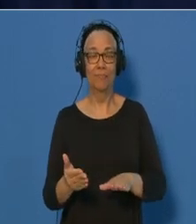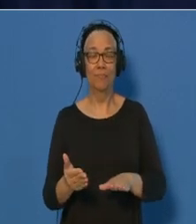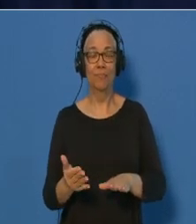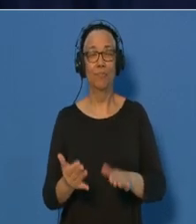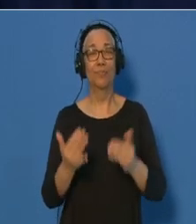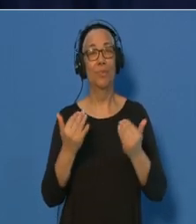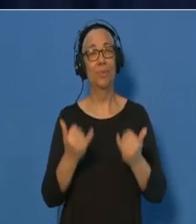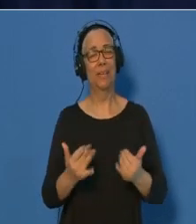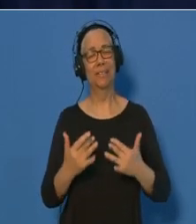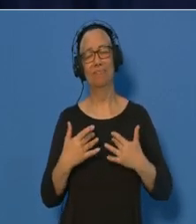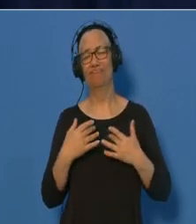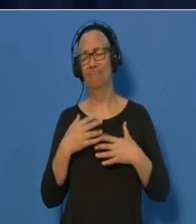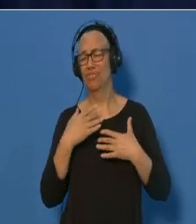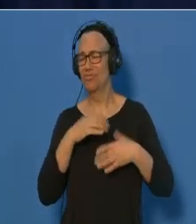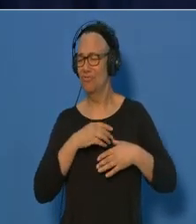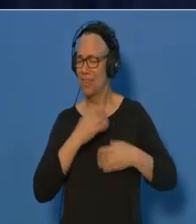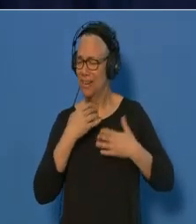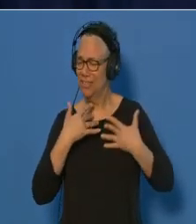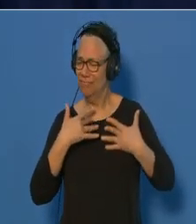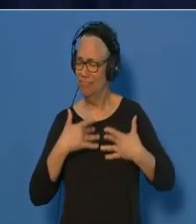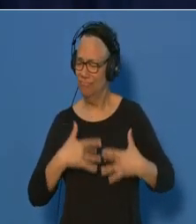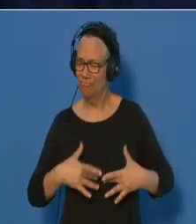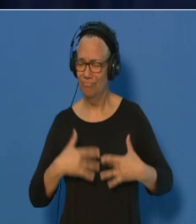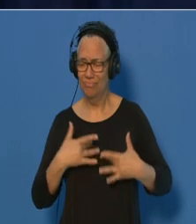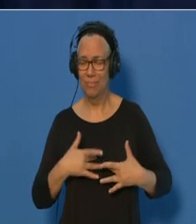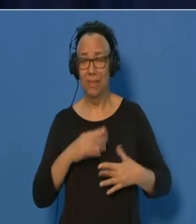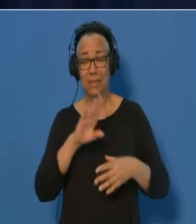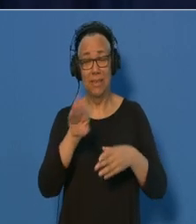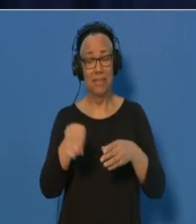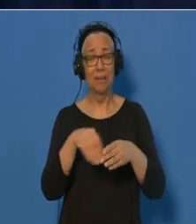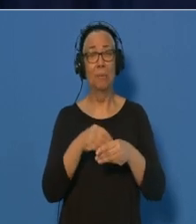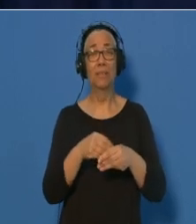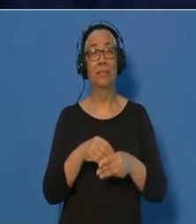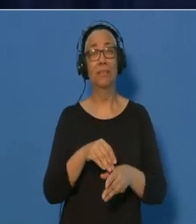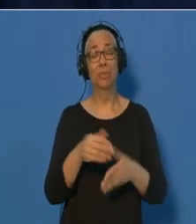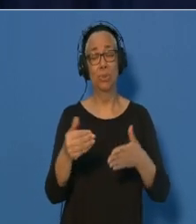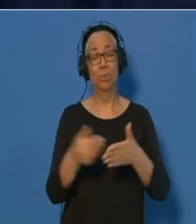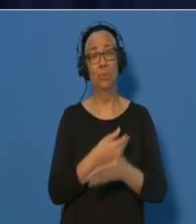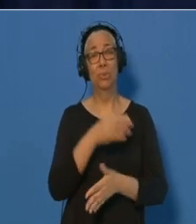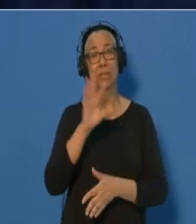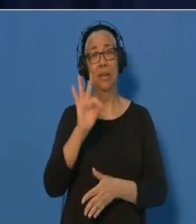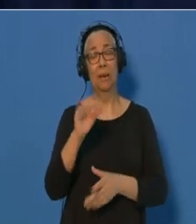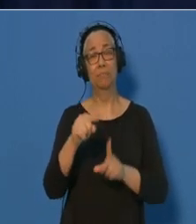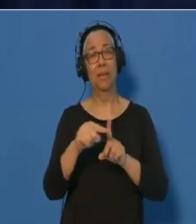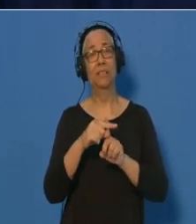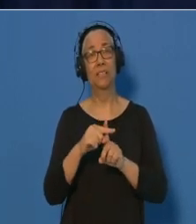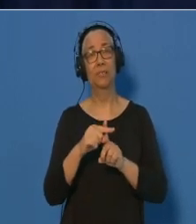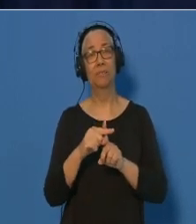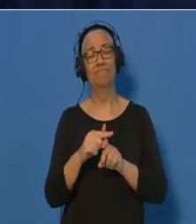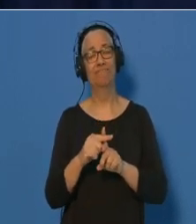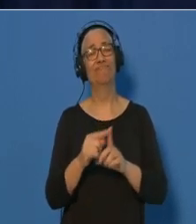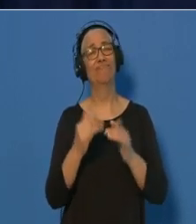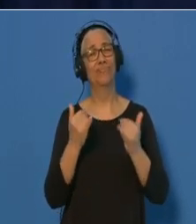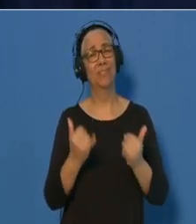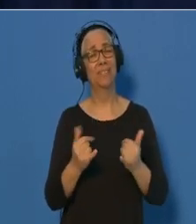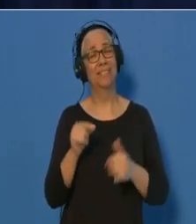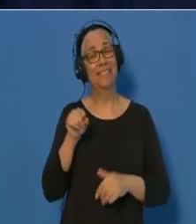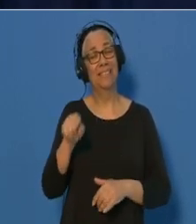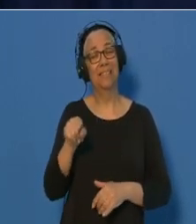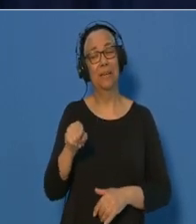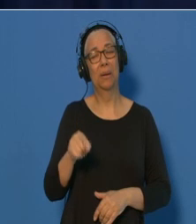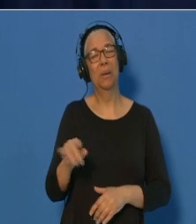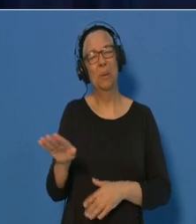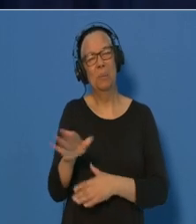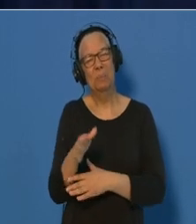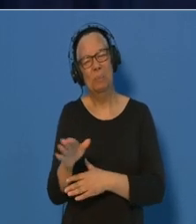Today's tragedy is among the new 9 positive cases that were reported. On this occasion, a middle-aged person whose